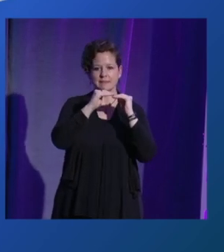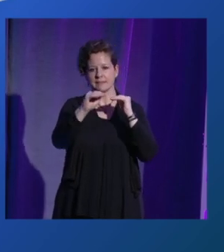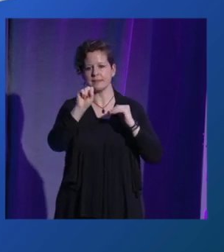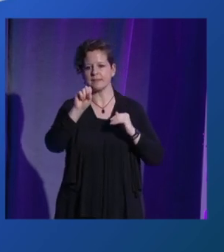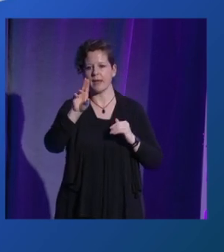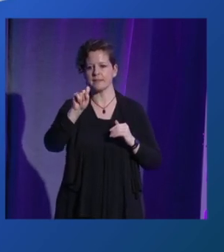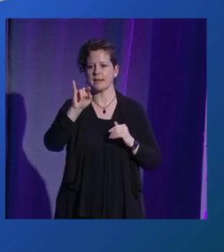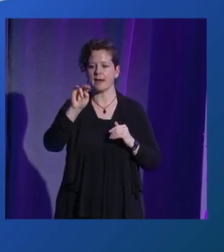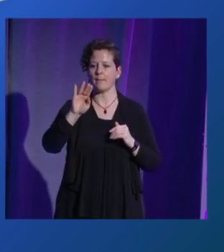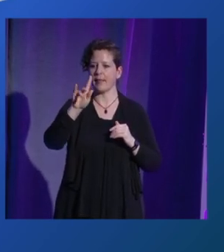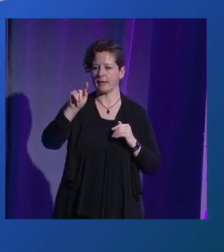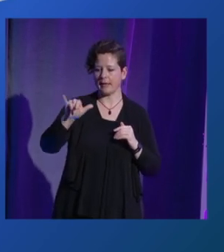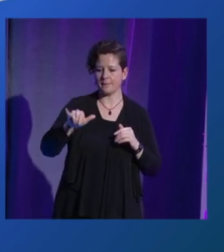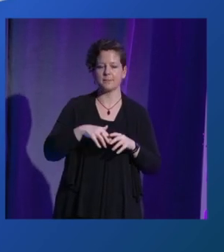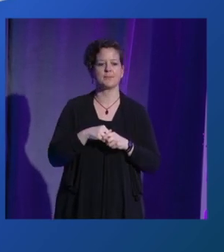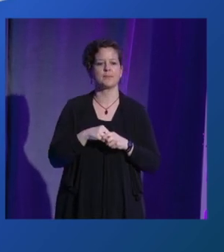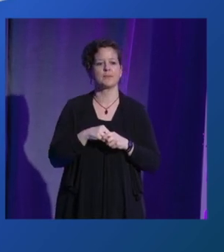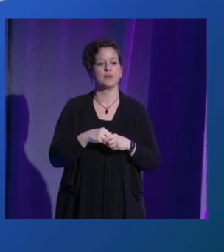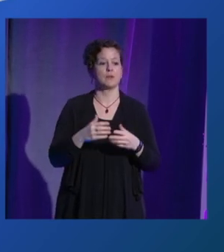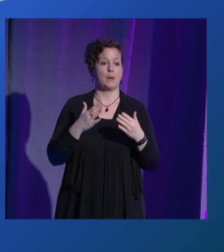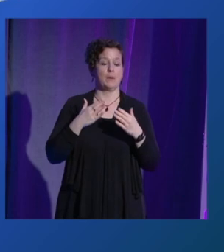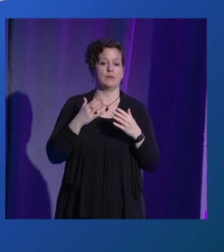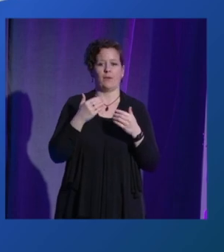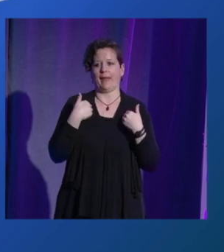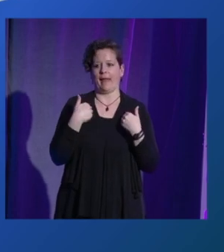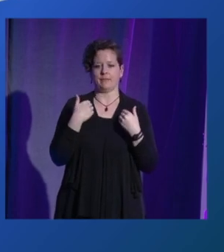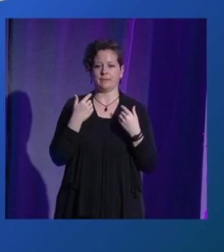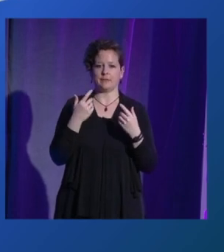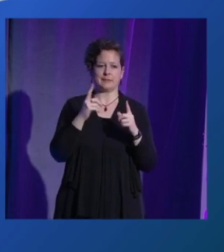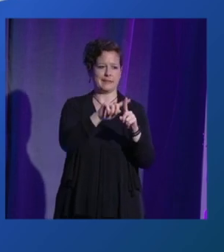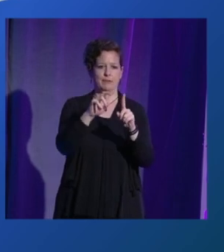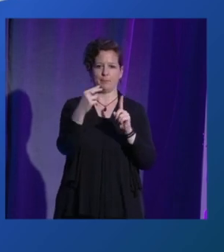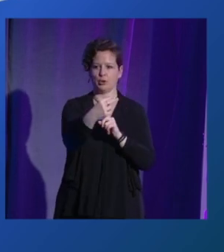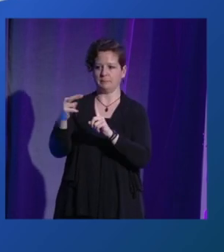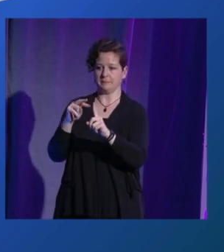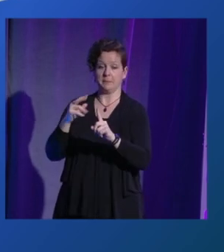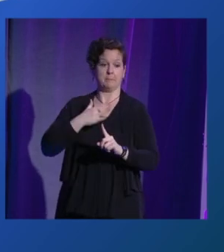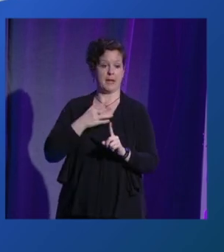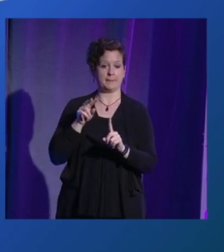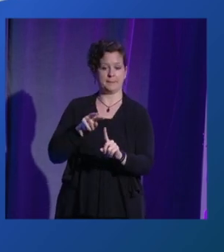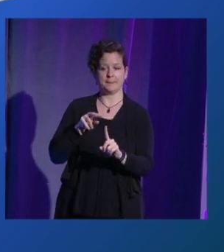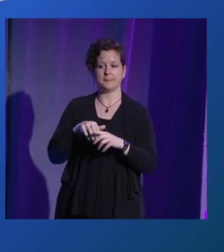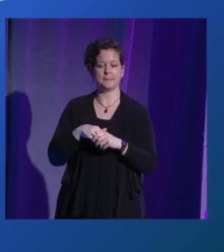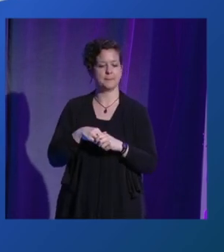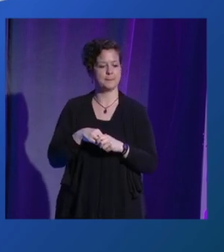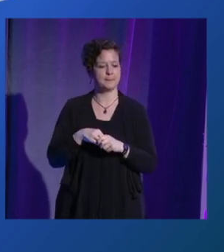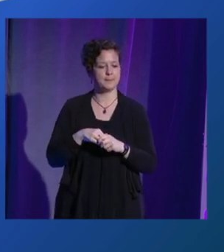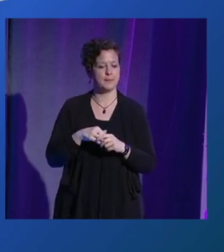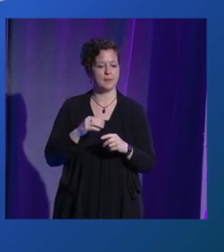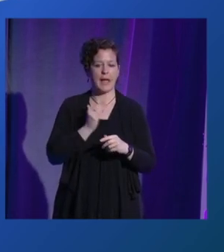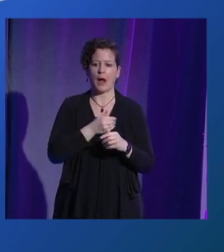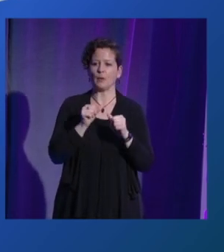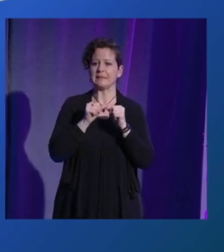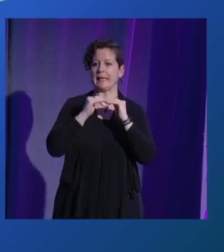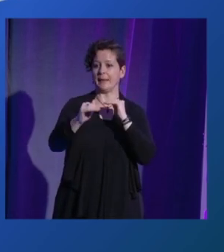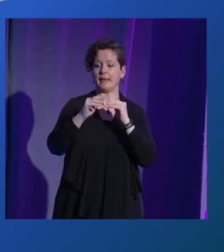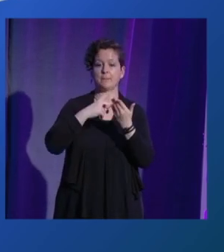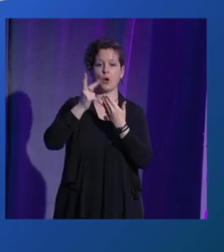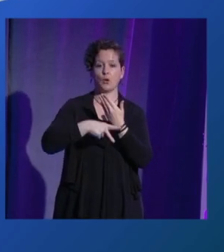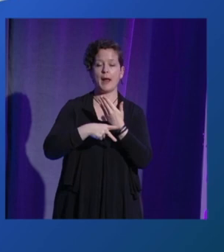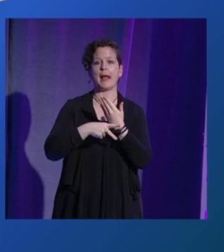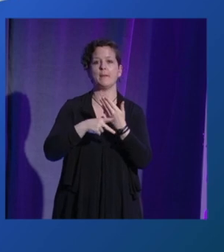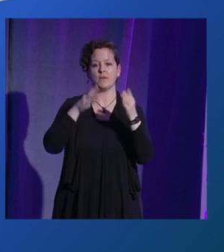these um perspectives so my perspective from Bay we have a foreground you can read about our sustainability program there but